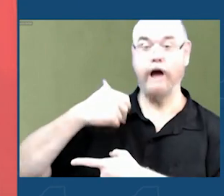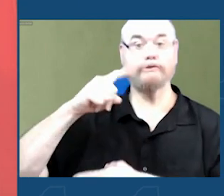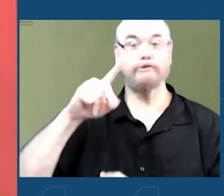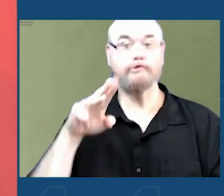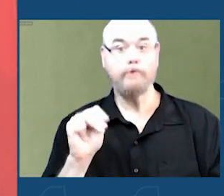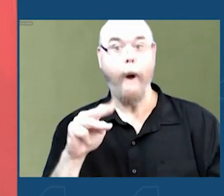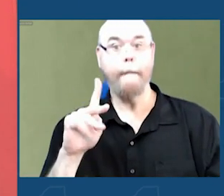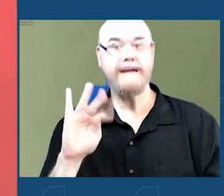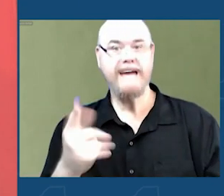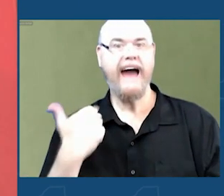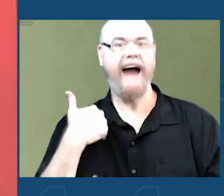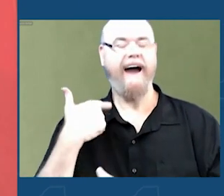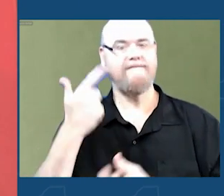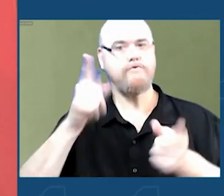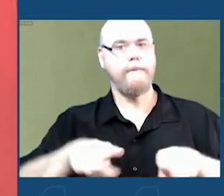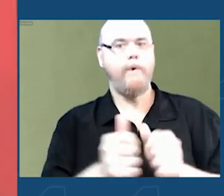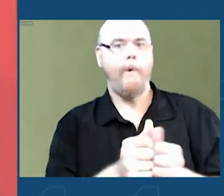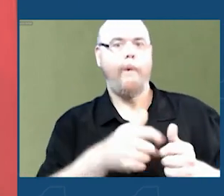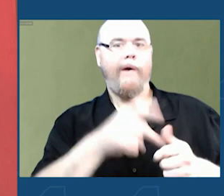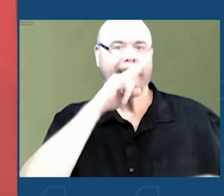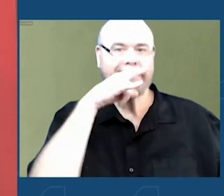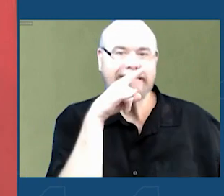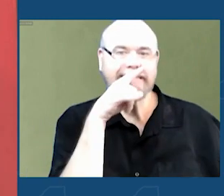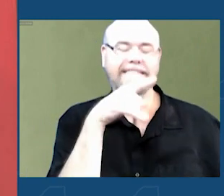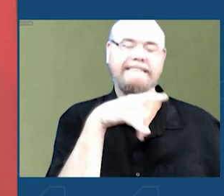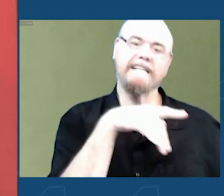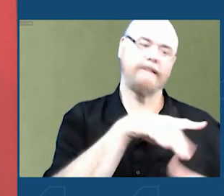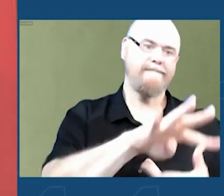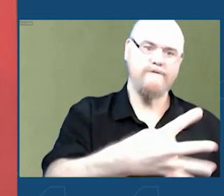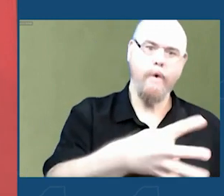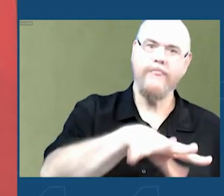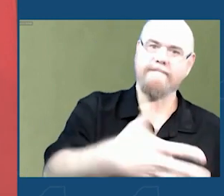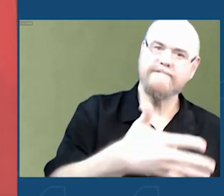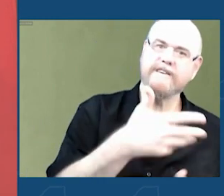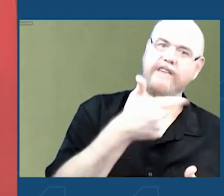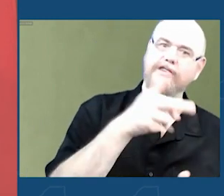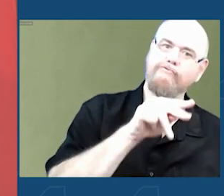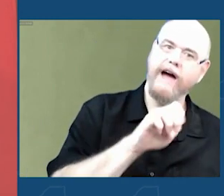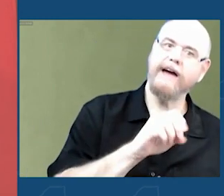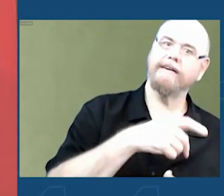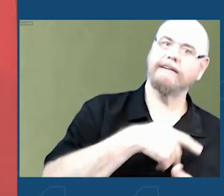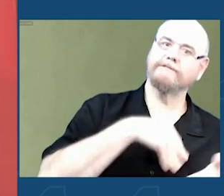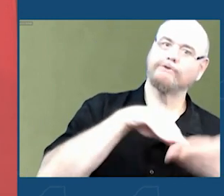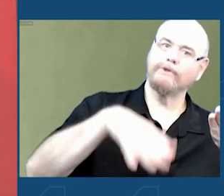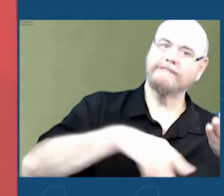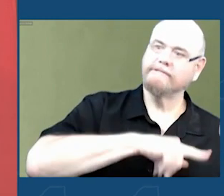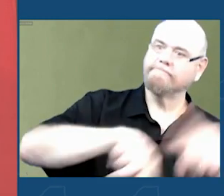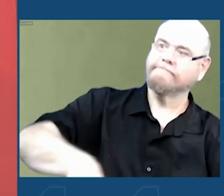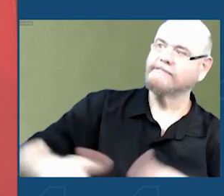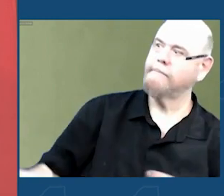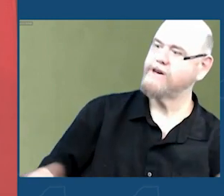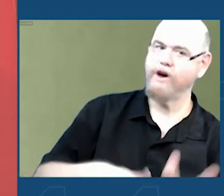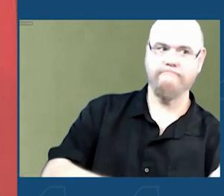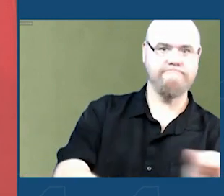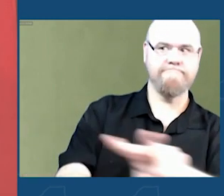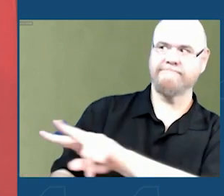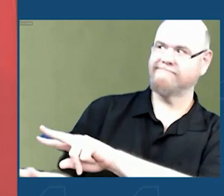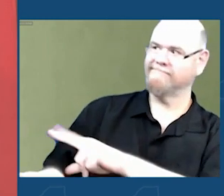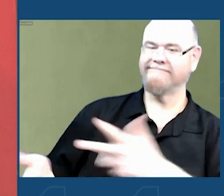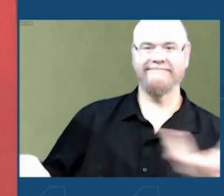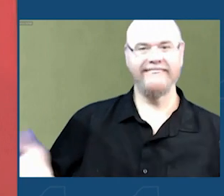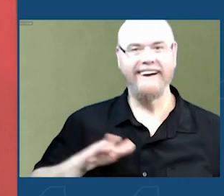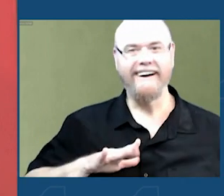District, and they bring the 4th and 5th graders in to take advantage of this. And let me tell you, for us, this